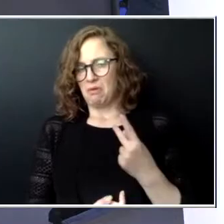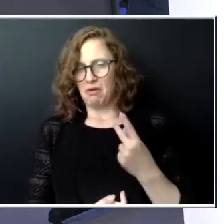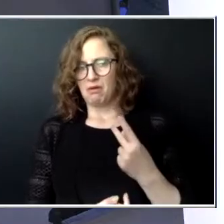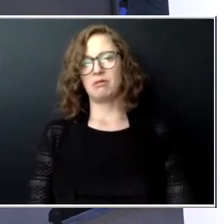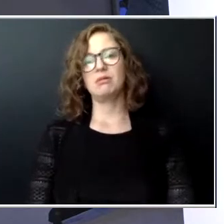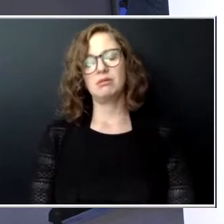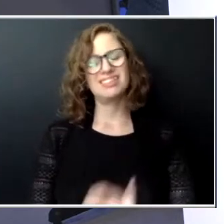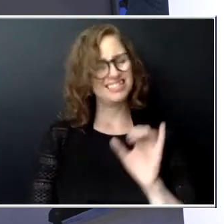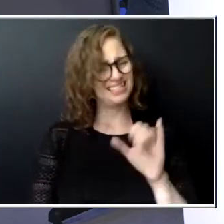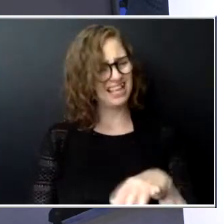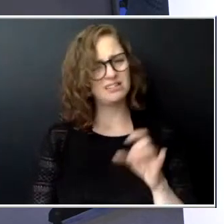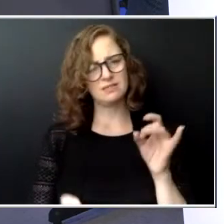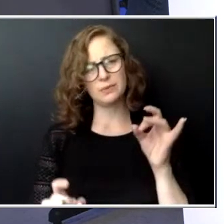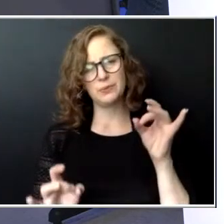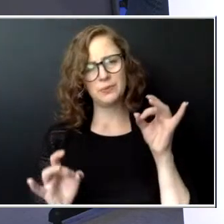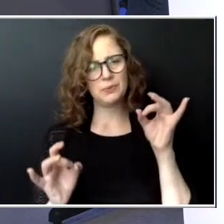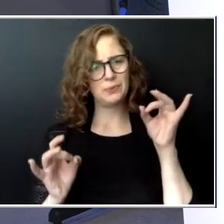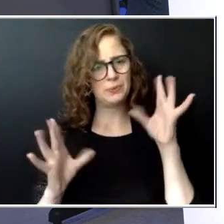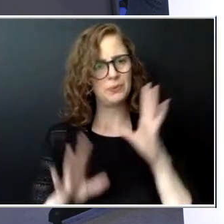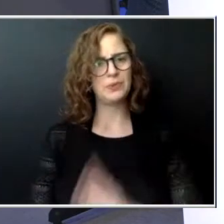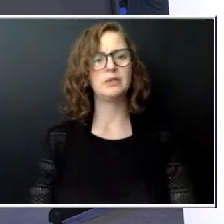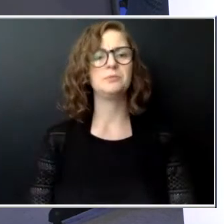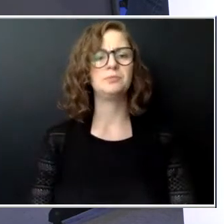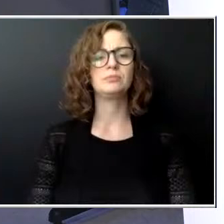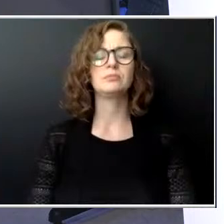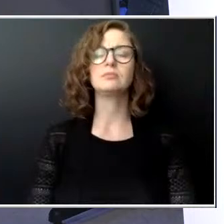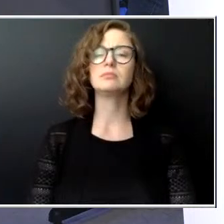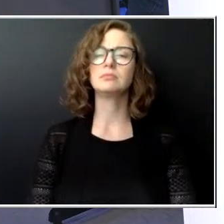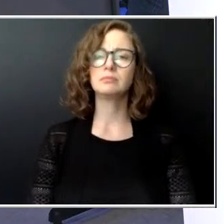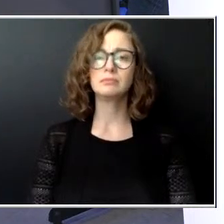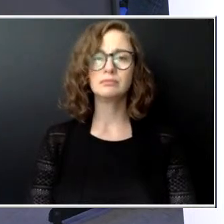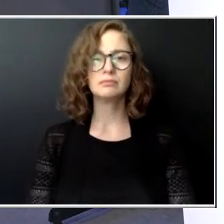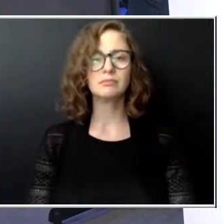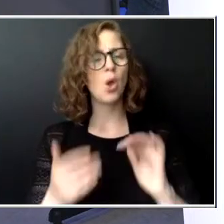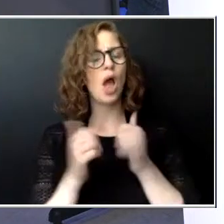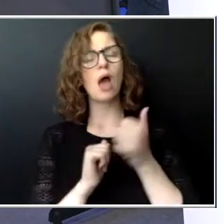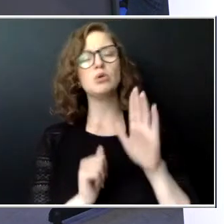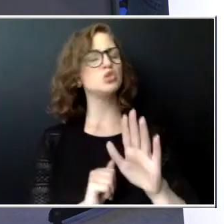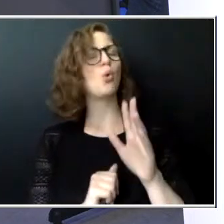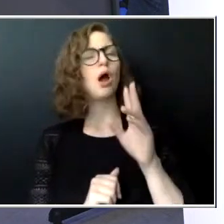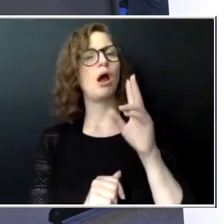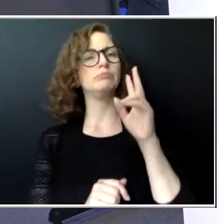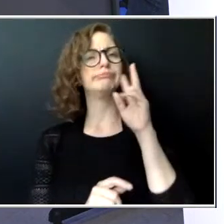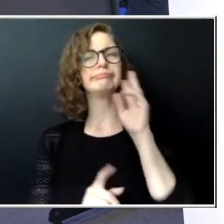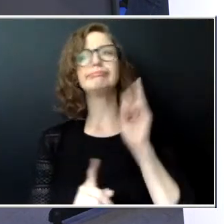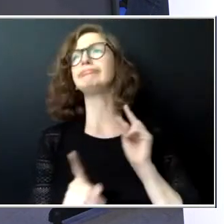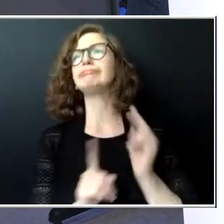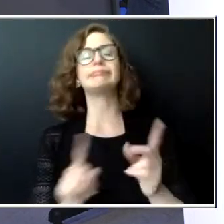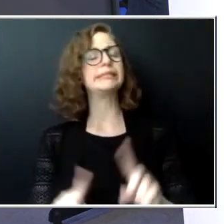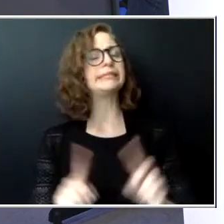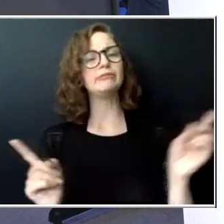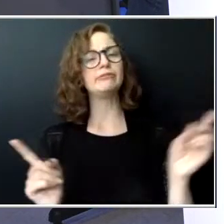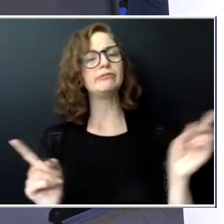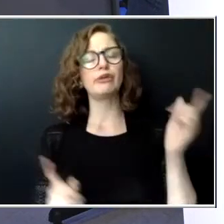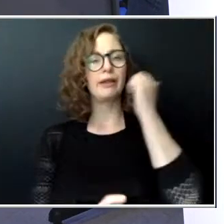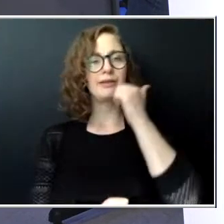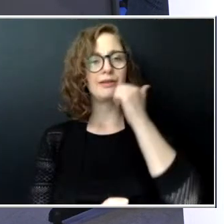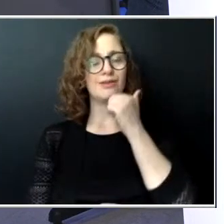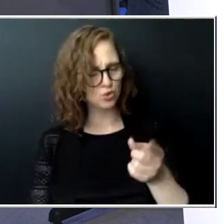many bet. syllables. So how is your outlook different day to day? You sound like you're a pretty happy-go-lucky guy, but how did this change